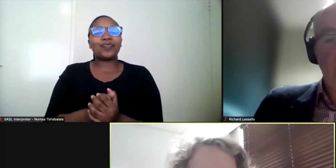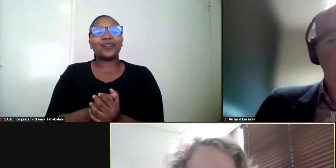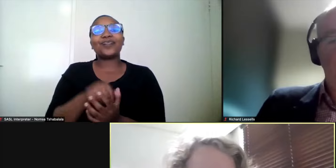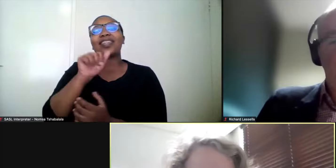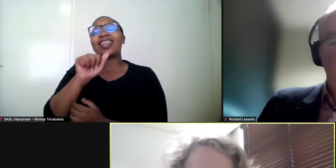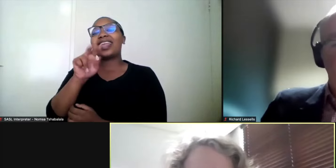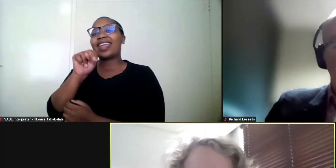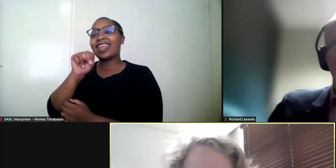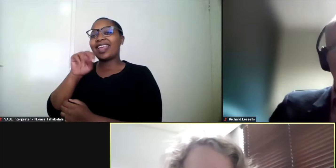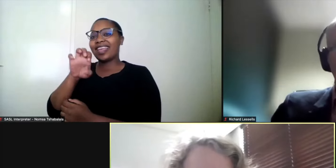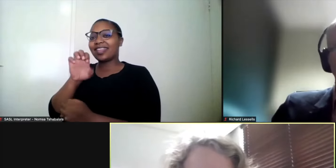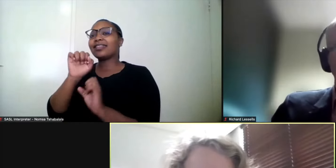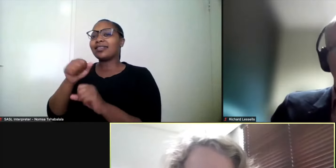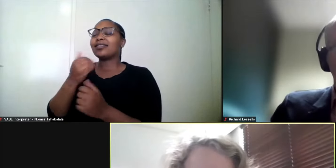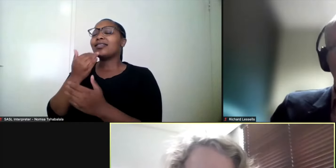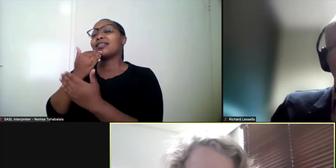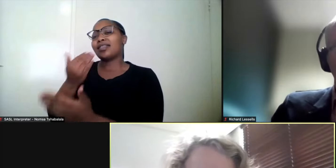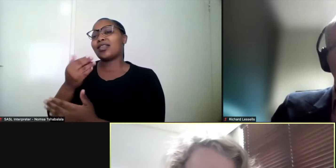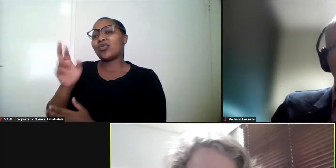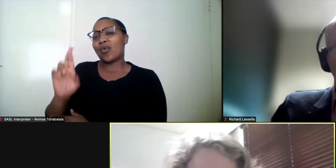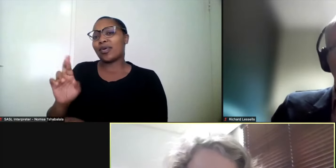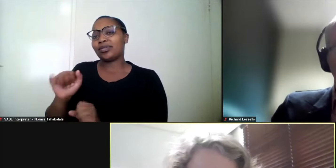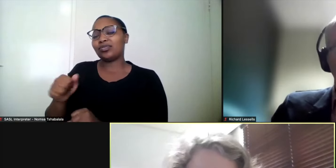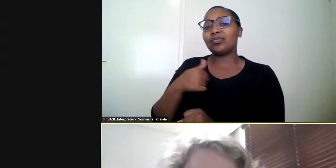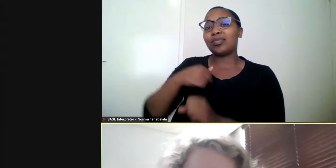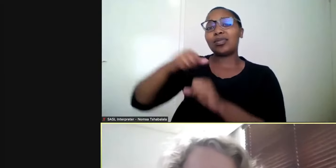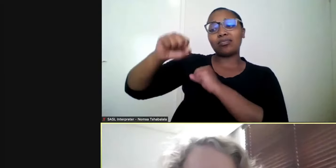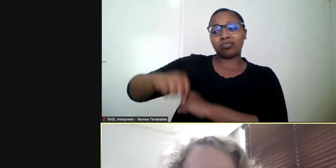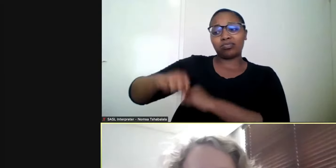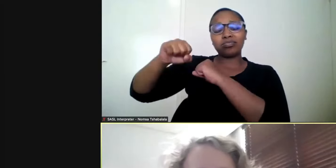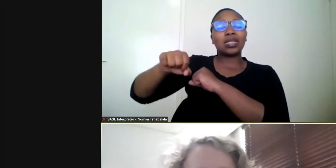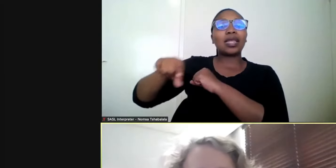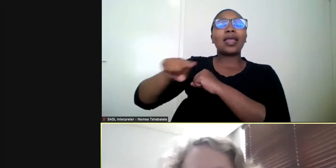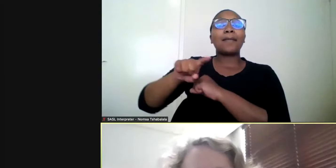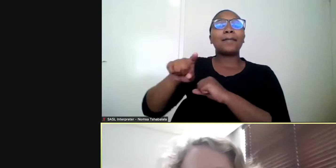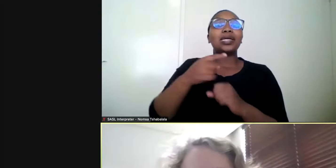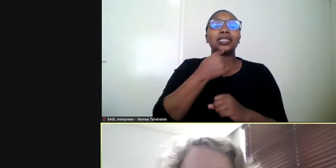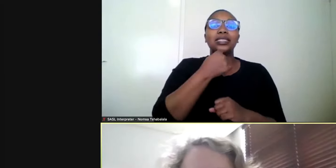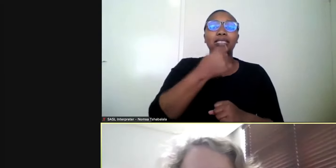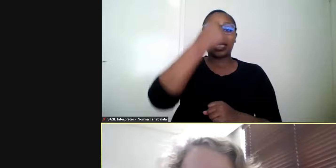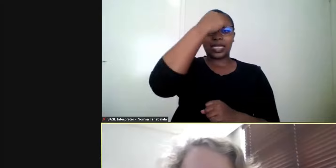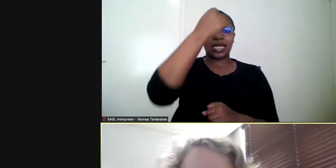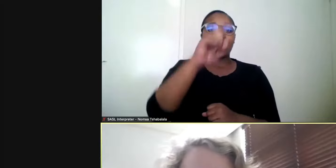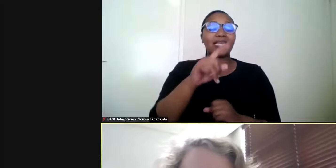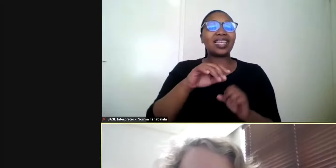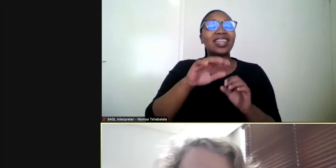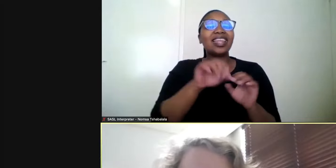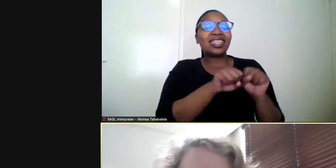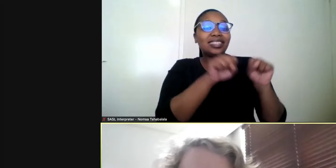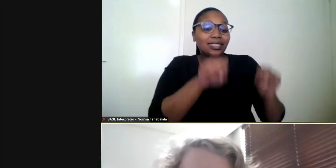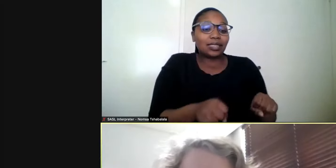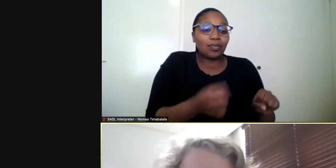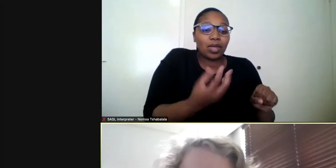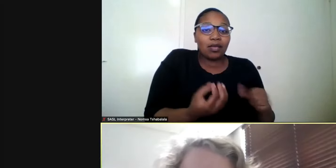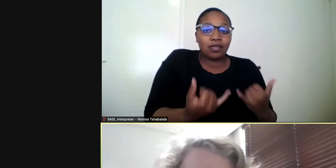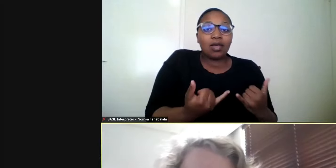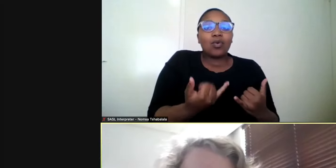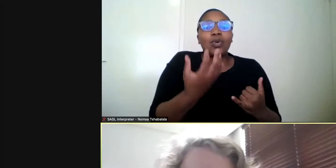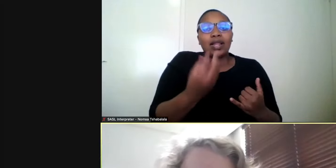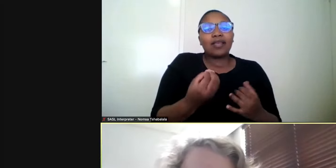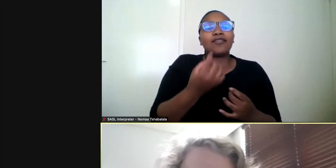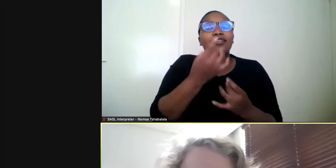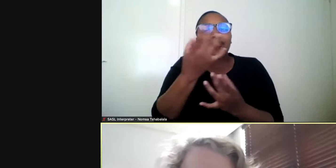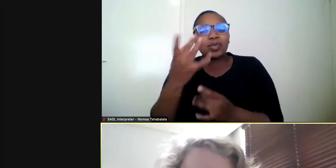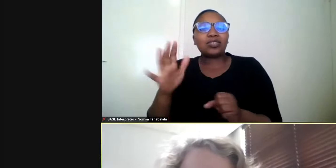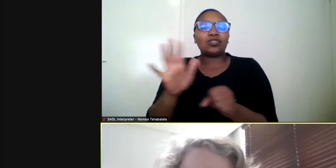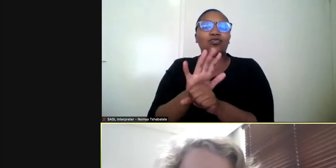Richard. And I think I agree with you that I think the systems are in place, and hopefully we will have data available in the next few